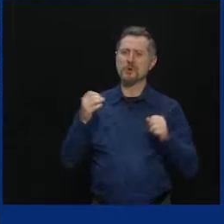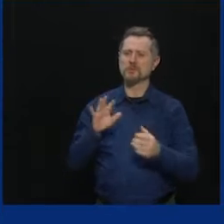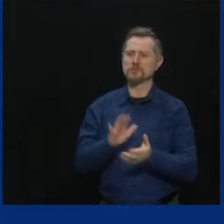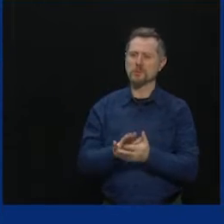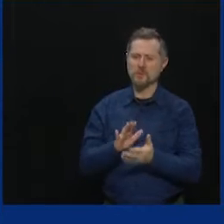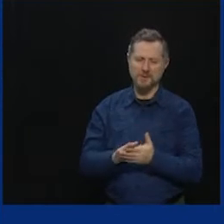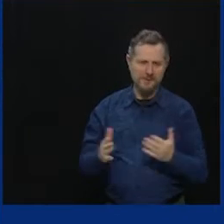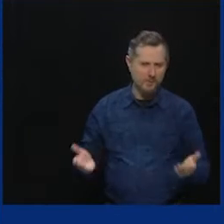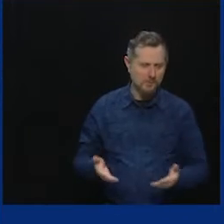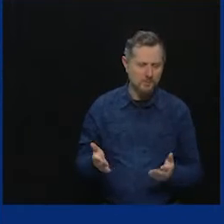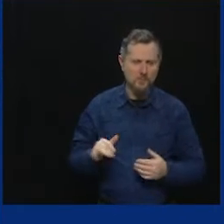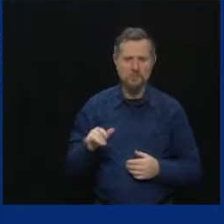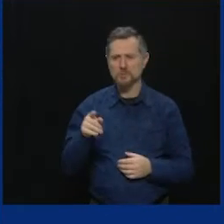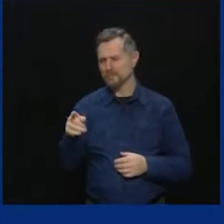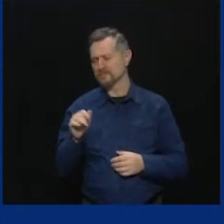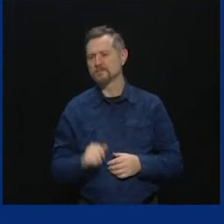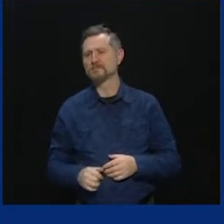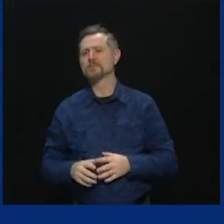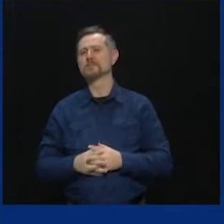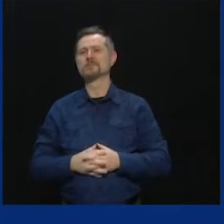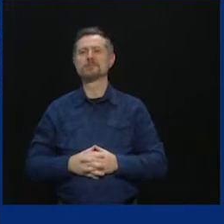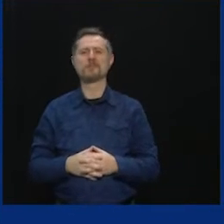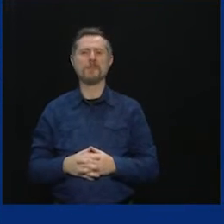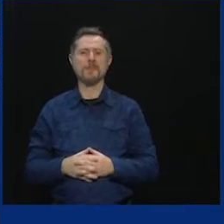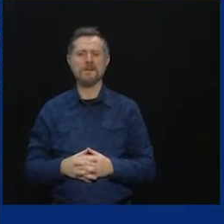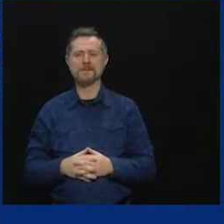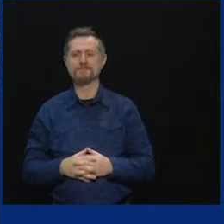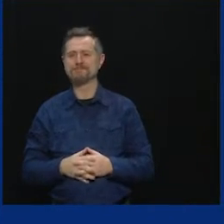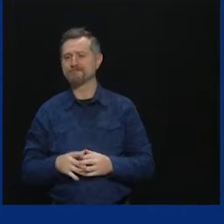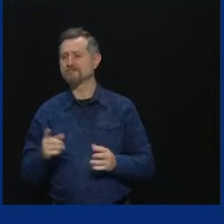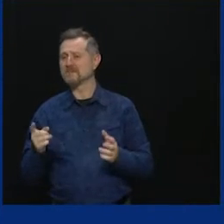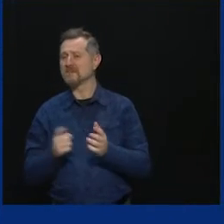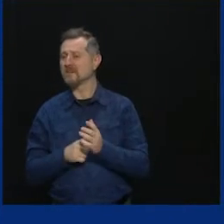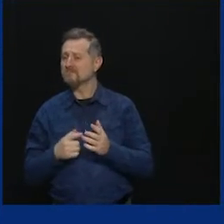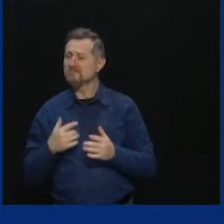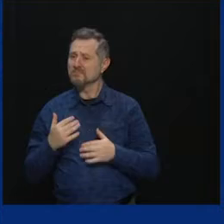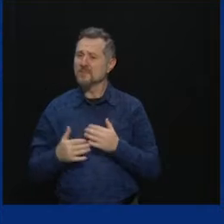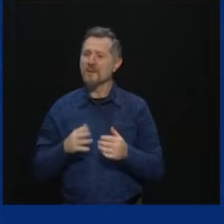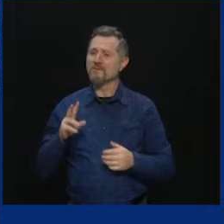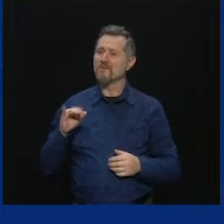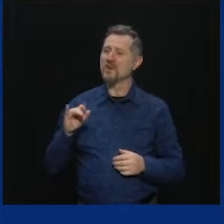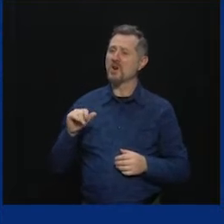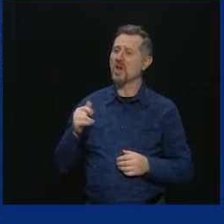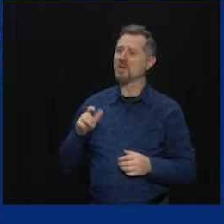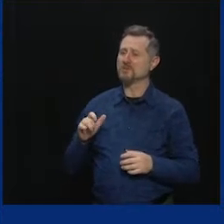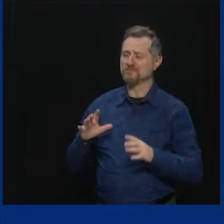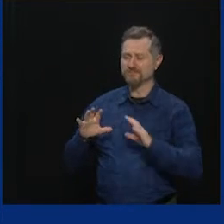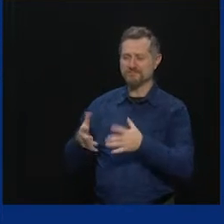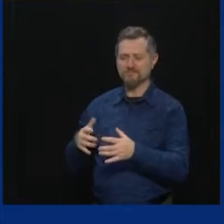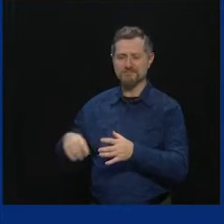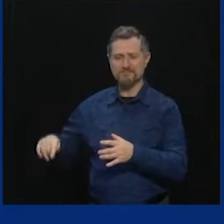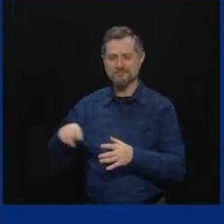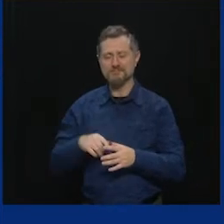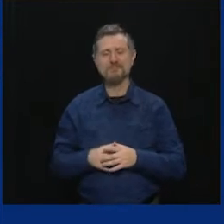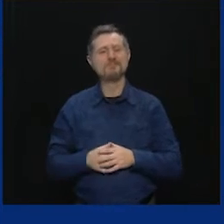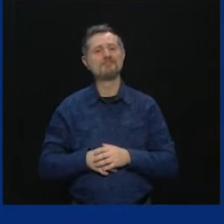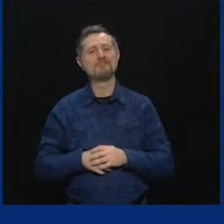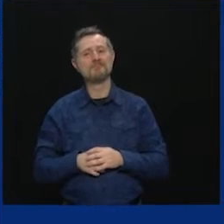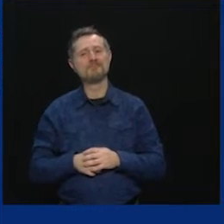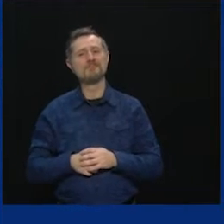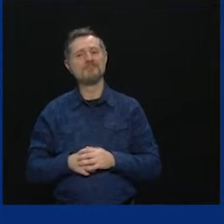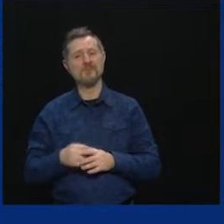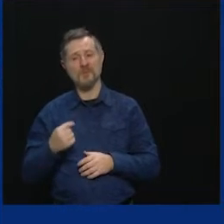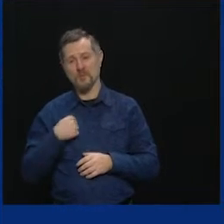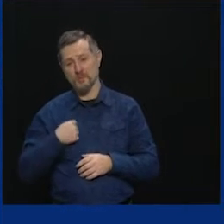as well. It does take a village. And frankly, the fact that we are